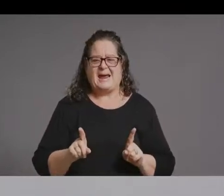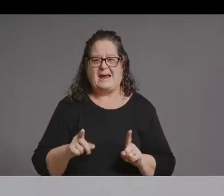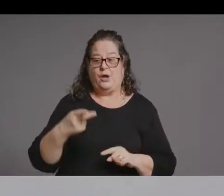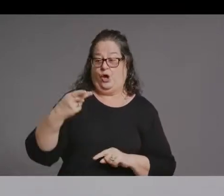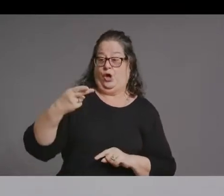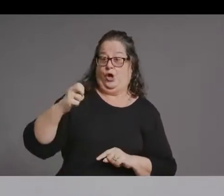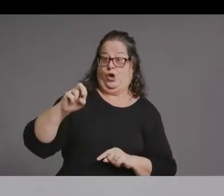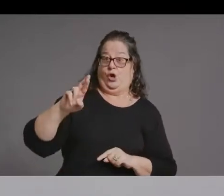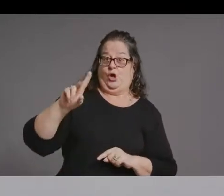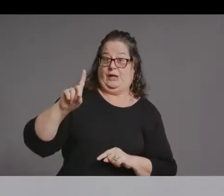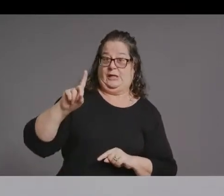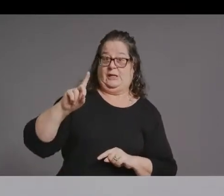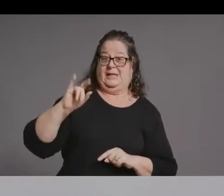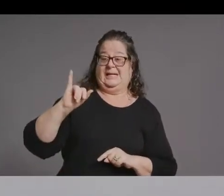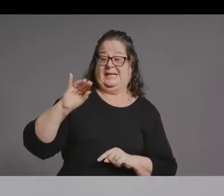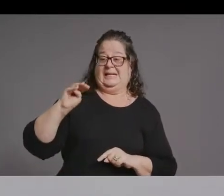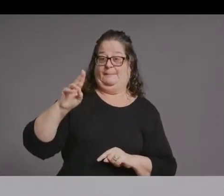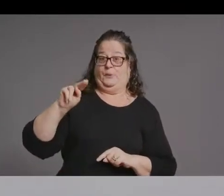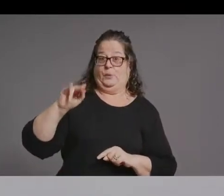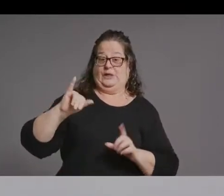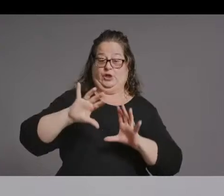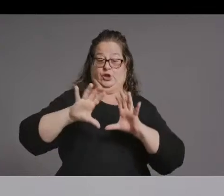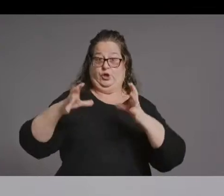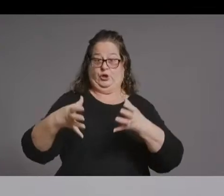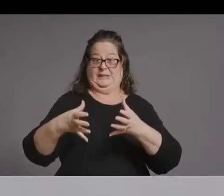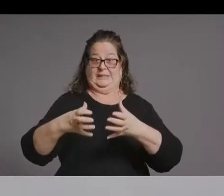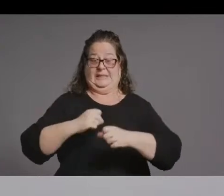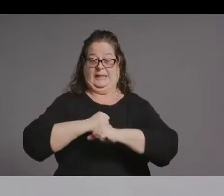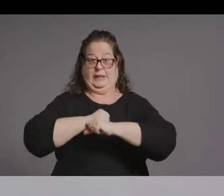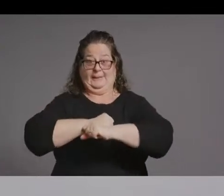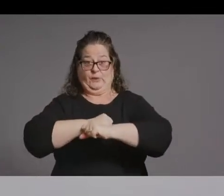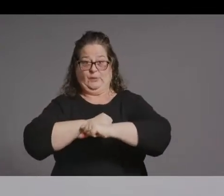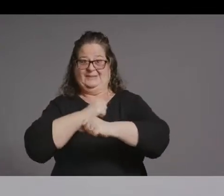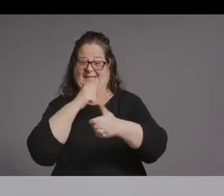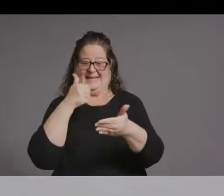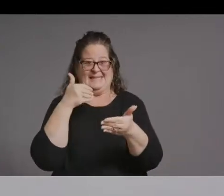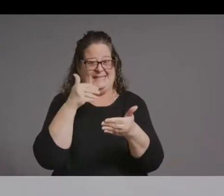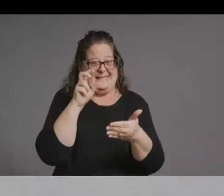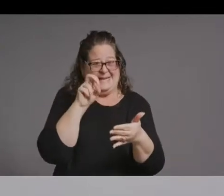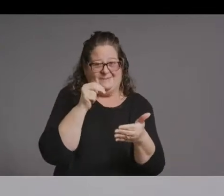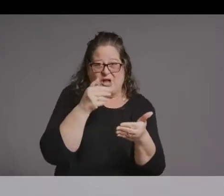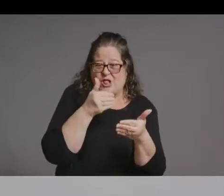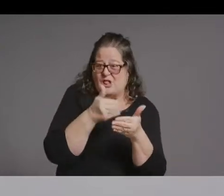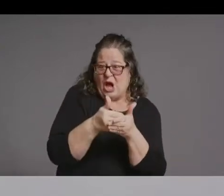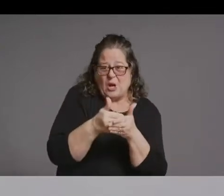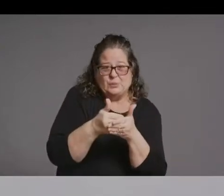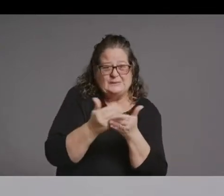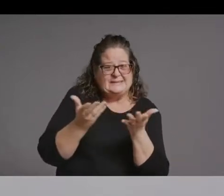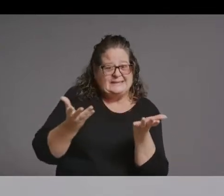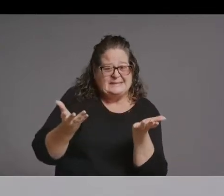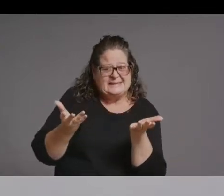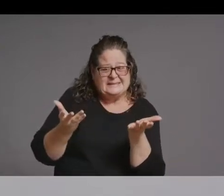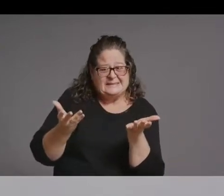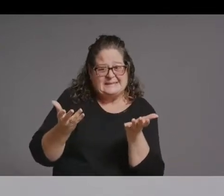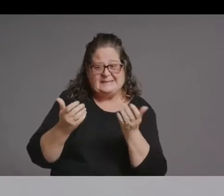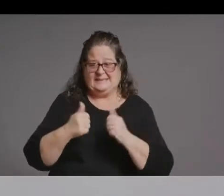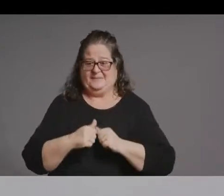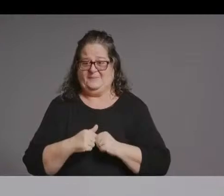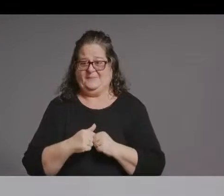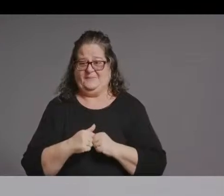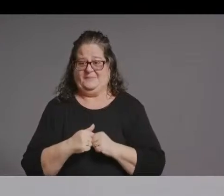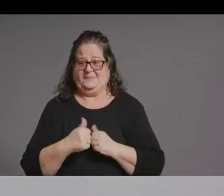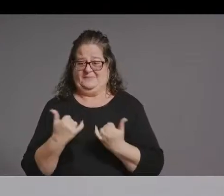middle of April. I realize on one hand, you can say we've only started this since January 11th. On the other